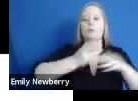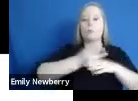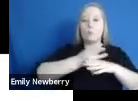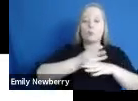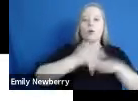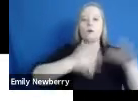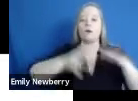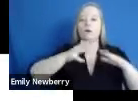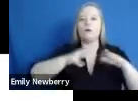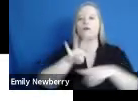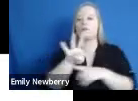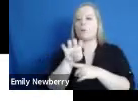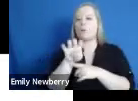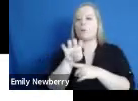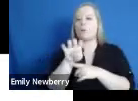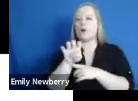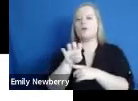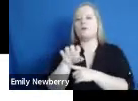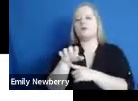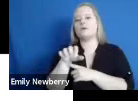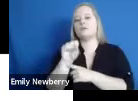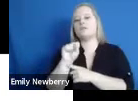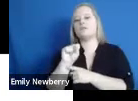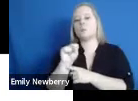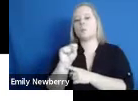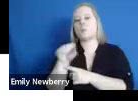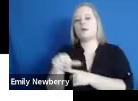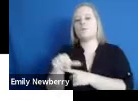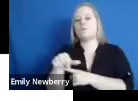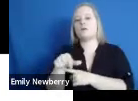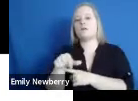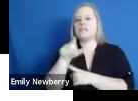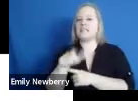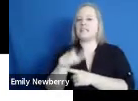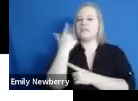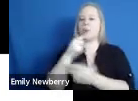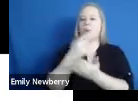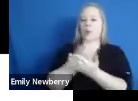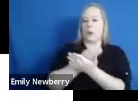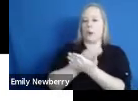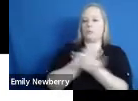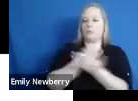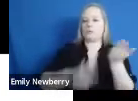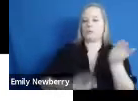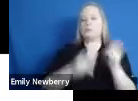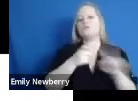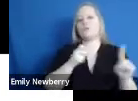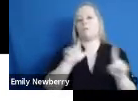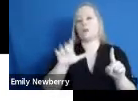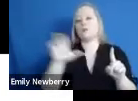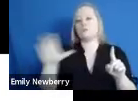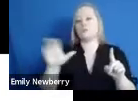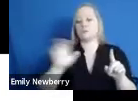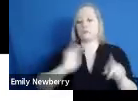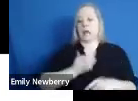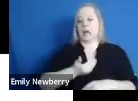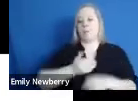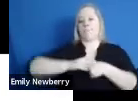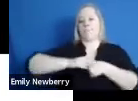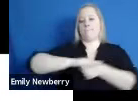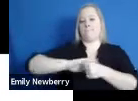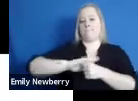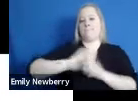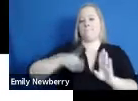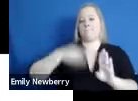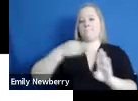we really needed for graduate students and visiting students from Las Cruces, our main campus. And so we were